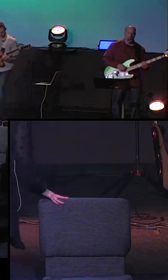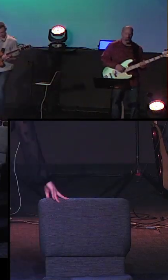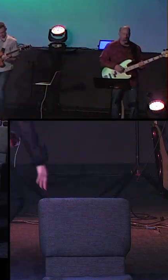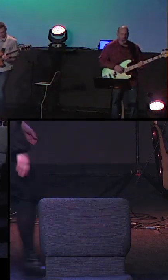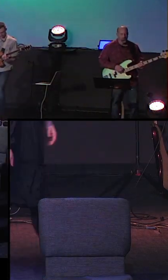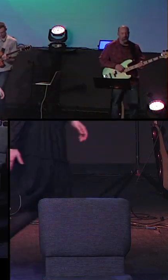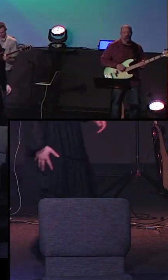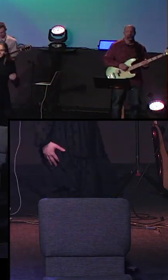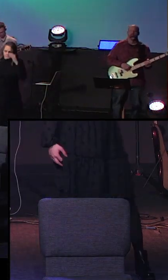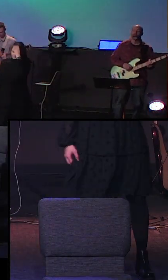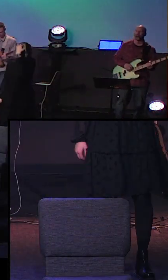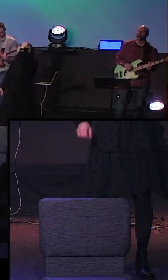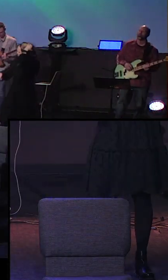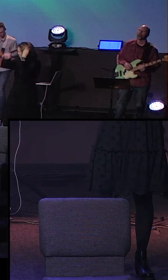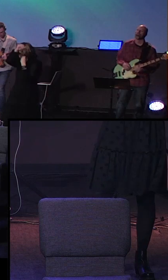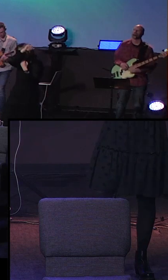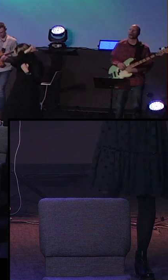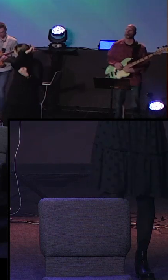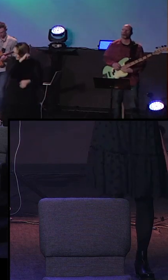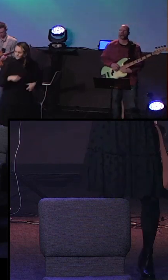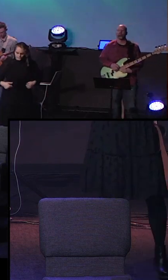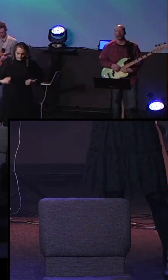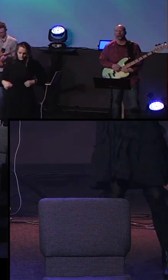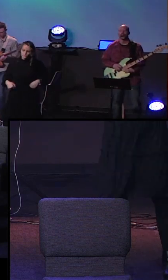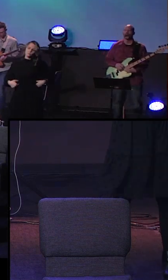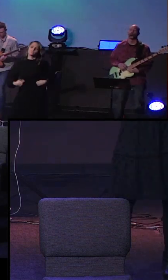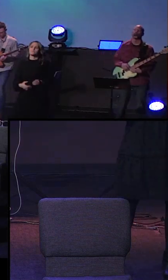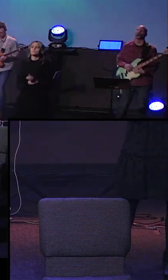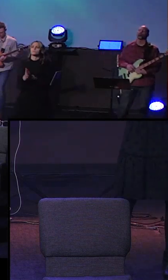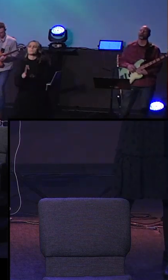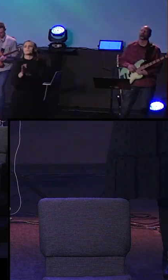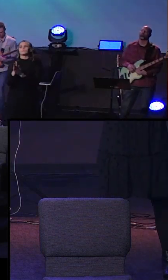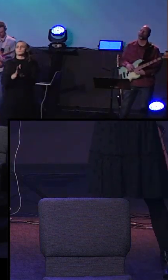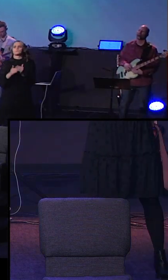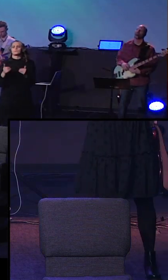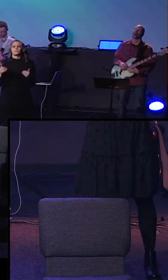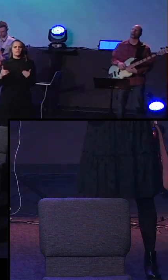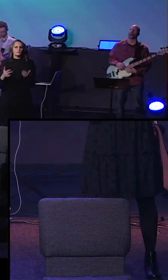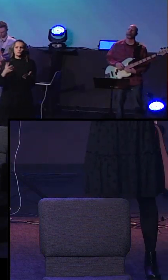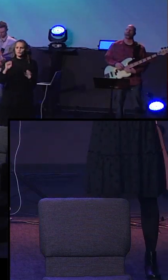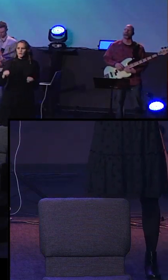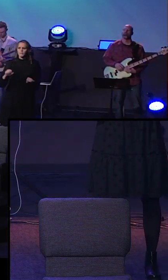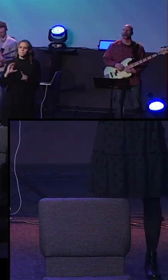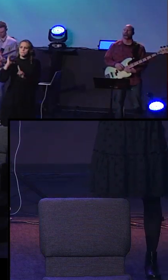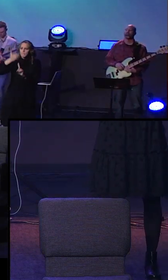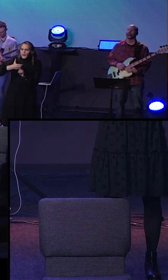on this morning, would you take a posture of worship, whatever is most comfortable for you, standing, sitting,